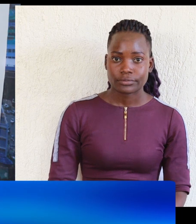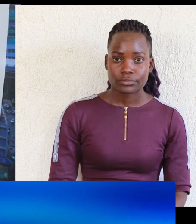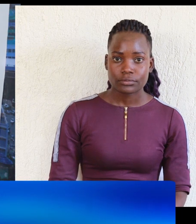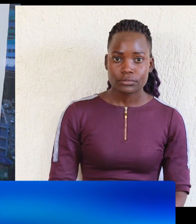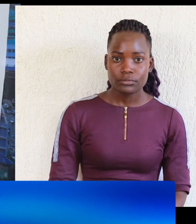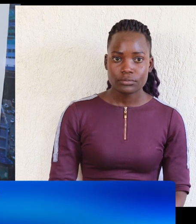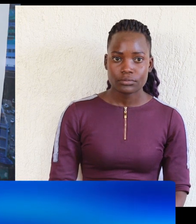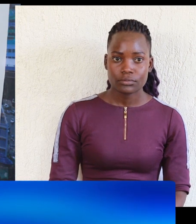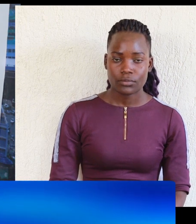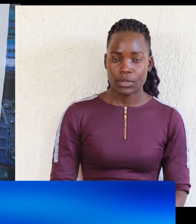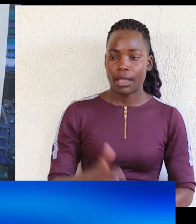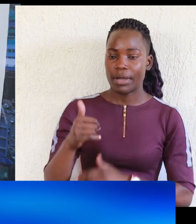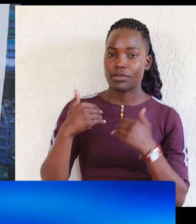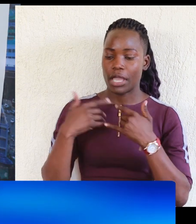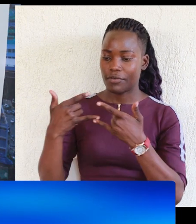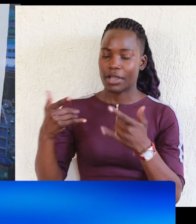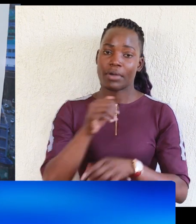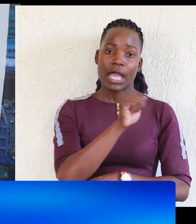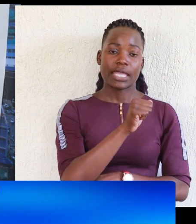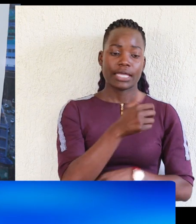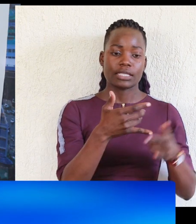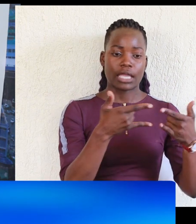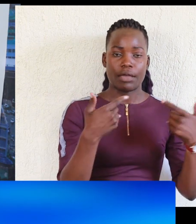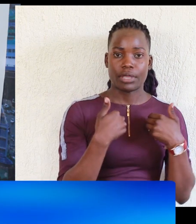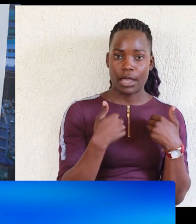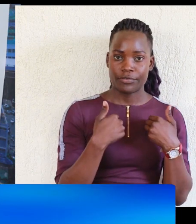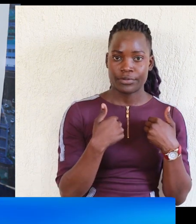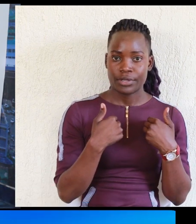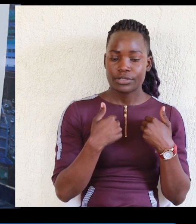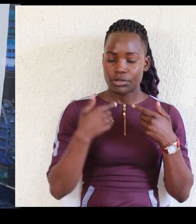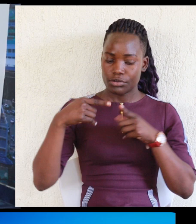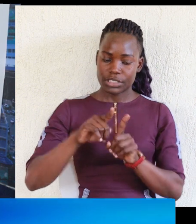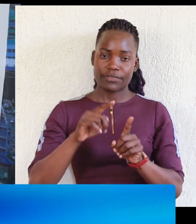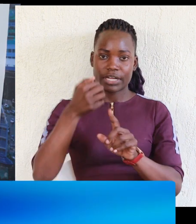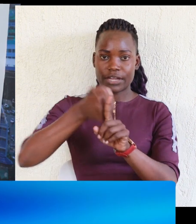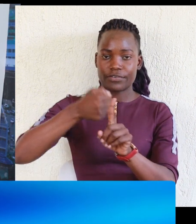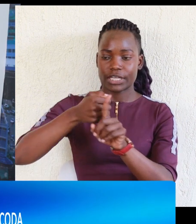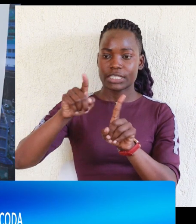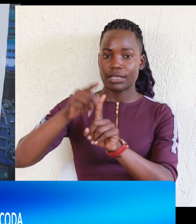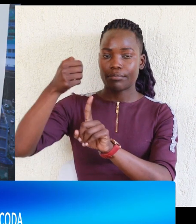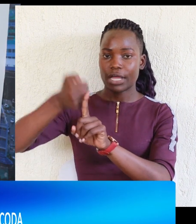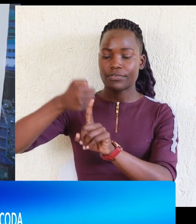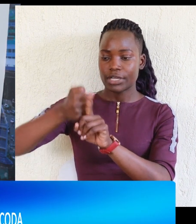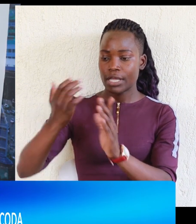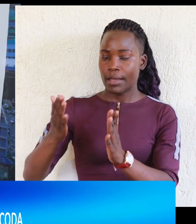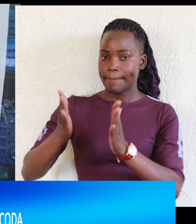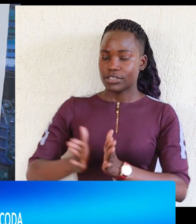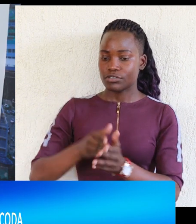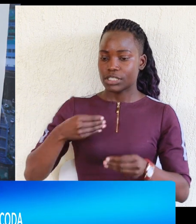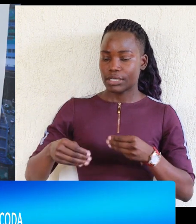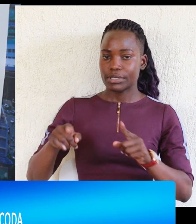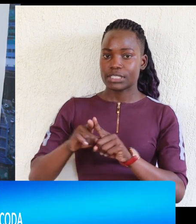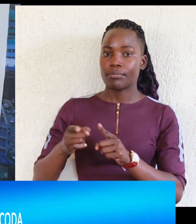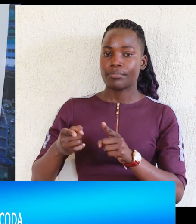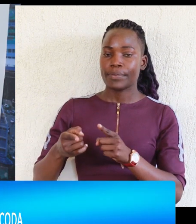bit. Yes. But there are still gaps. Yes, they are. Maybe as an advocate, maybe as a champion of persons with disability and inclusion